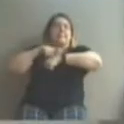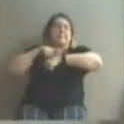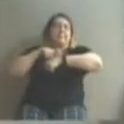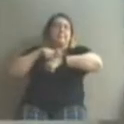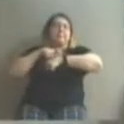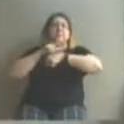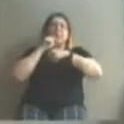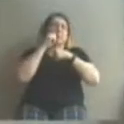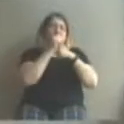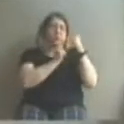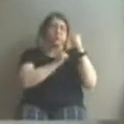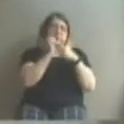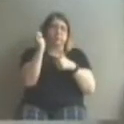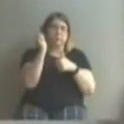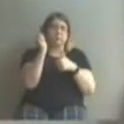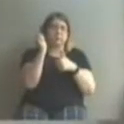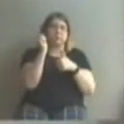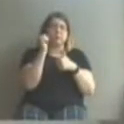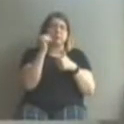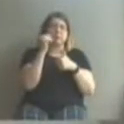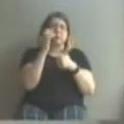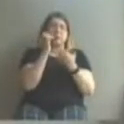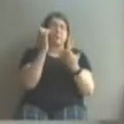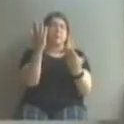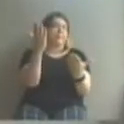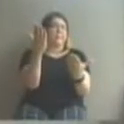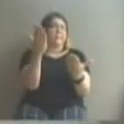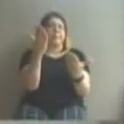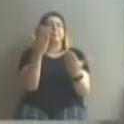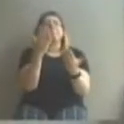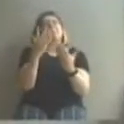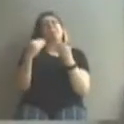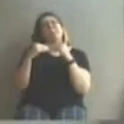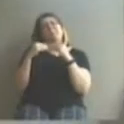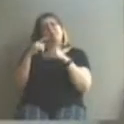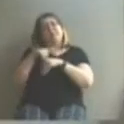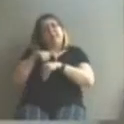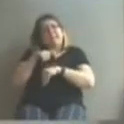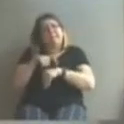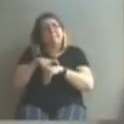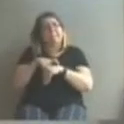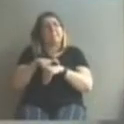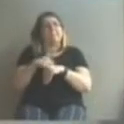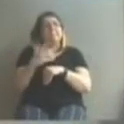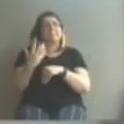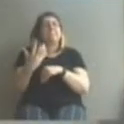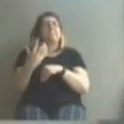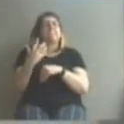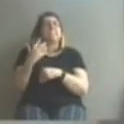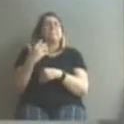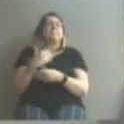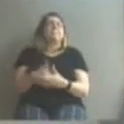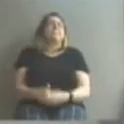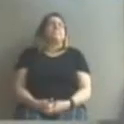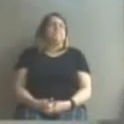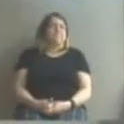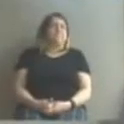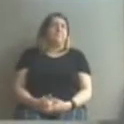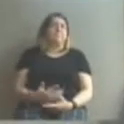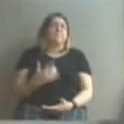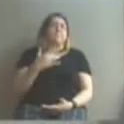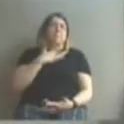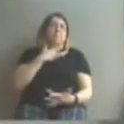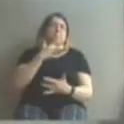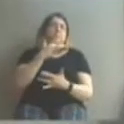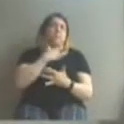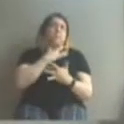that's being placed in, that's being recommended here, it's more of a question of timing. I have a concern about there